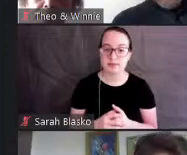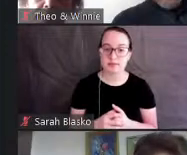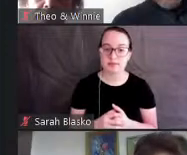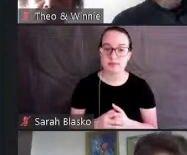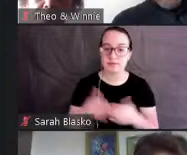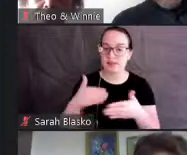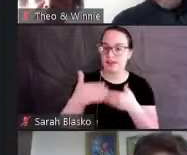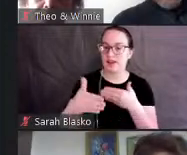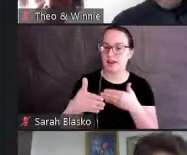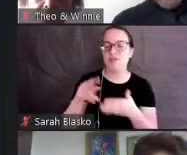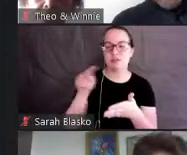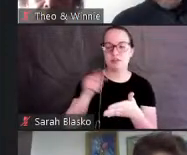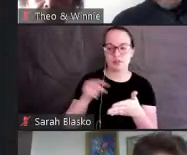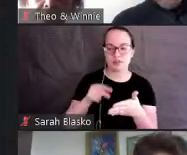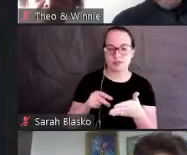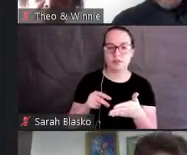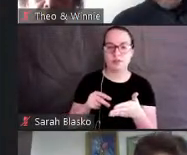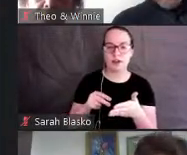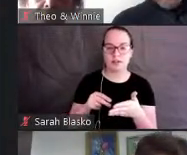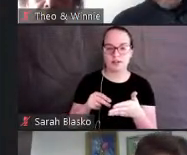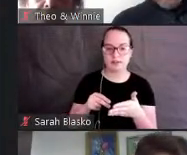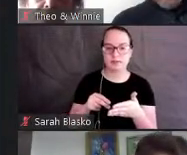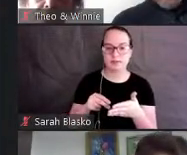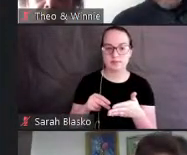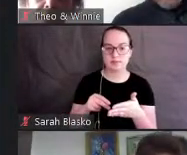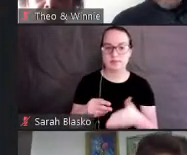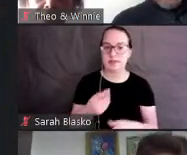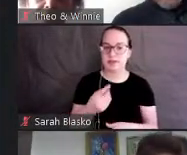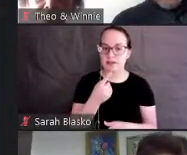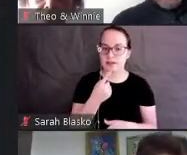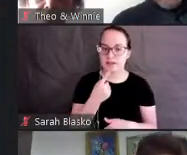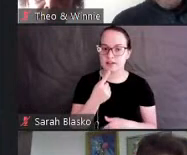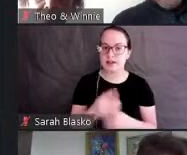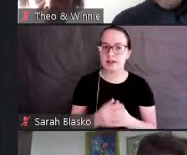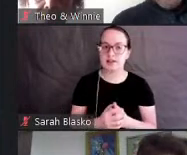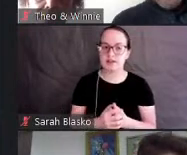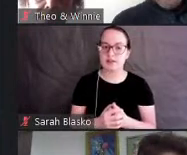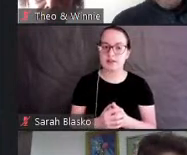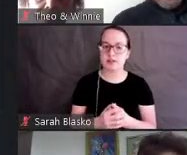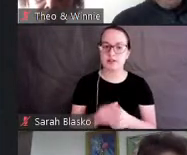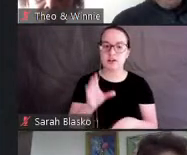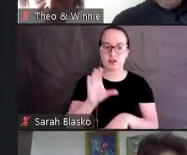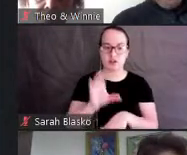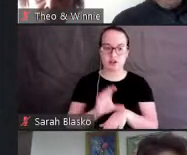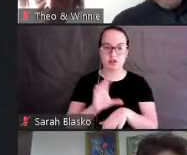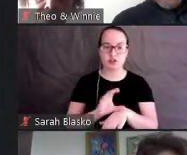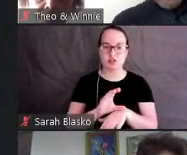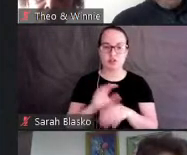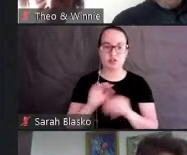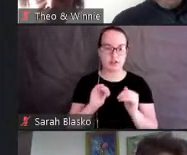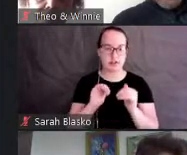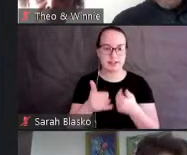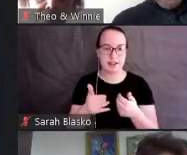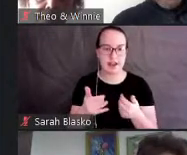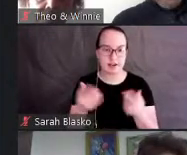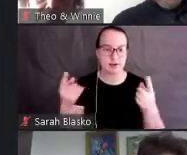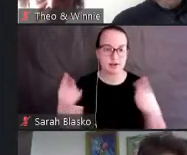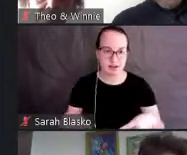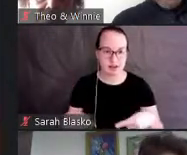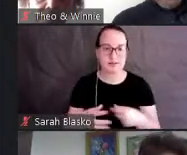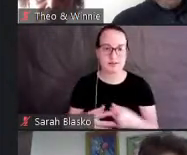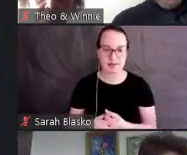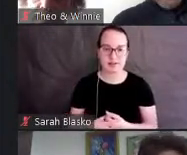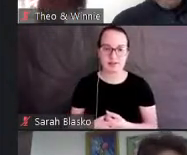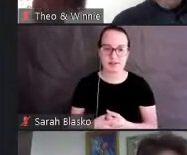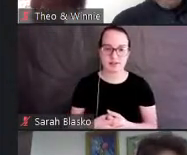showing us really that the church is the vehicle that God reveals his wisdom and his grace through, you know. And that goes, you know, that's you and